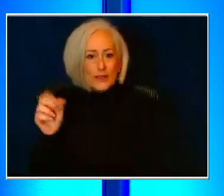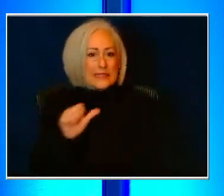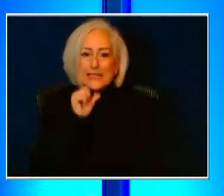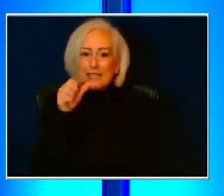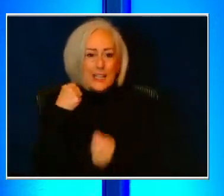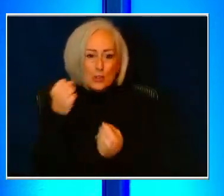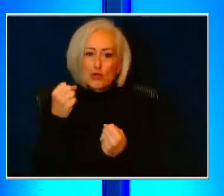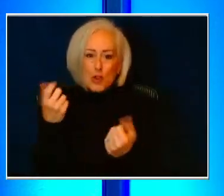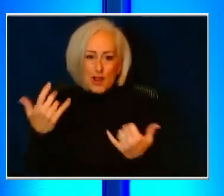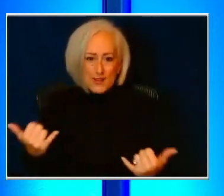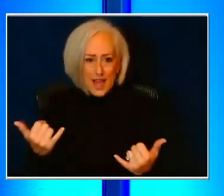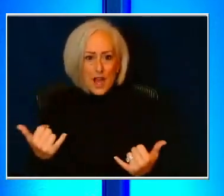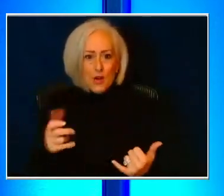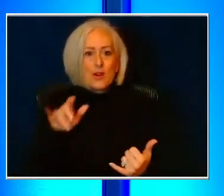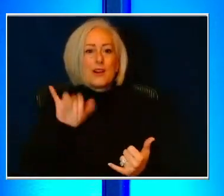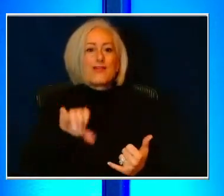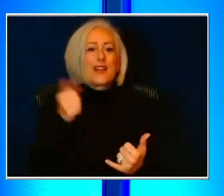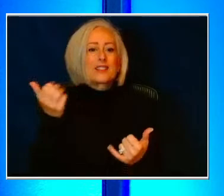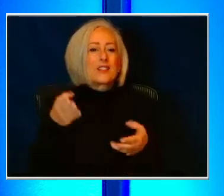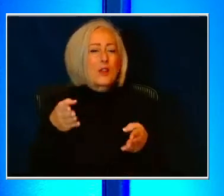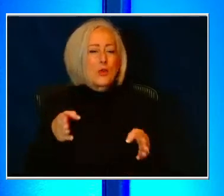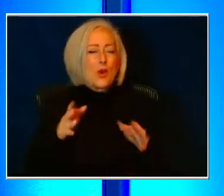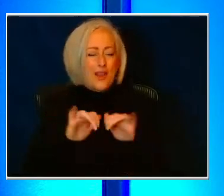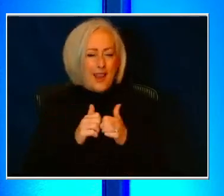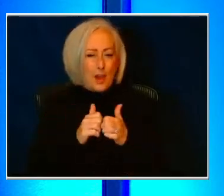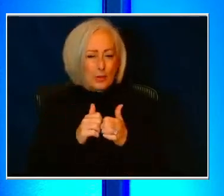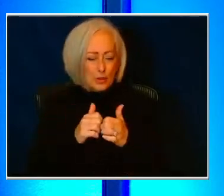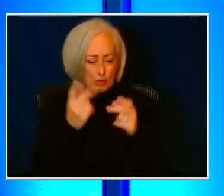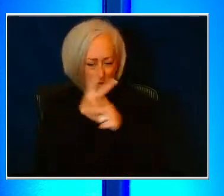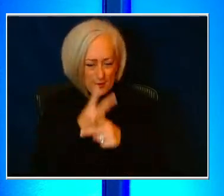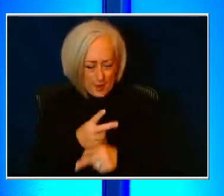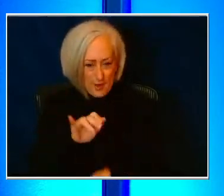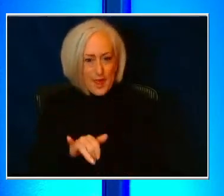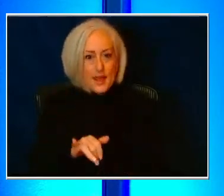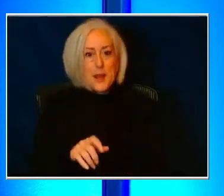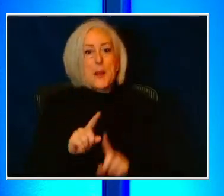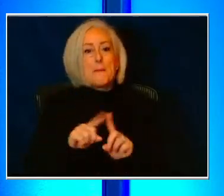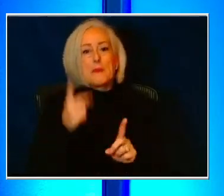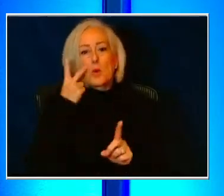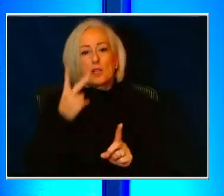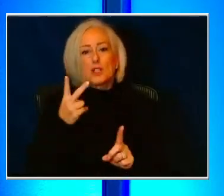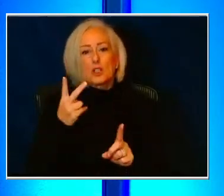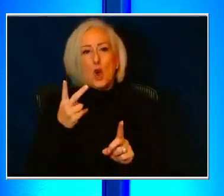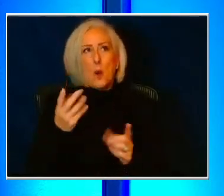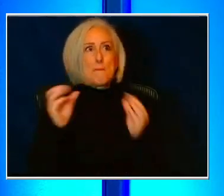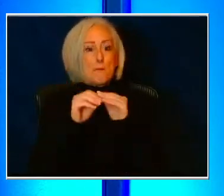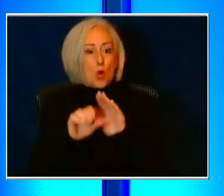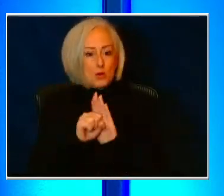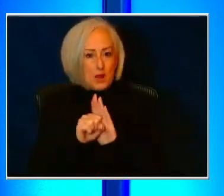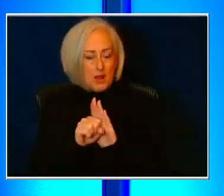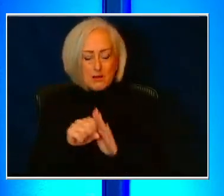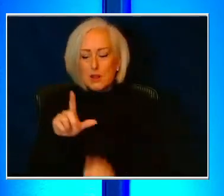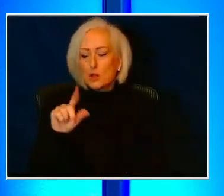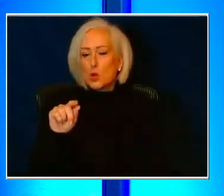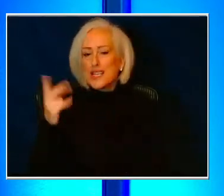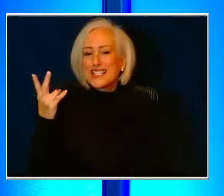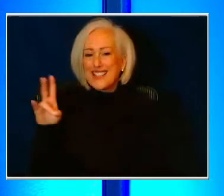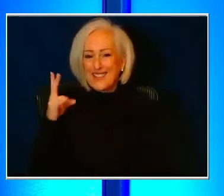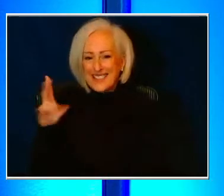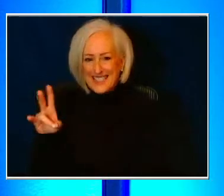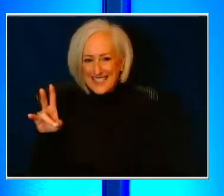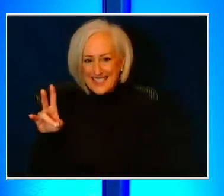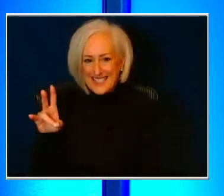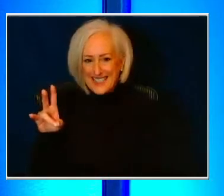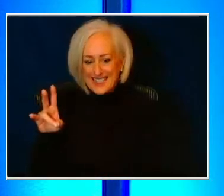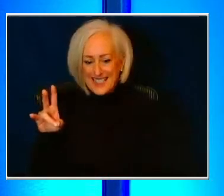you navigate that. But I'd say we really started to see the signs in 2017, and finally a couple of our best